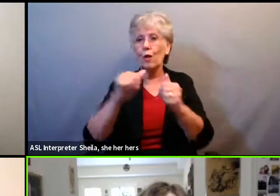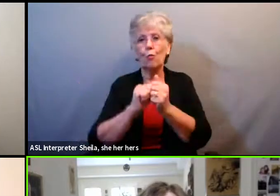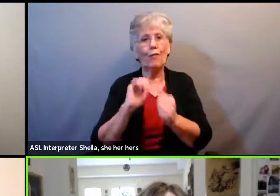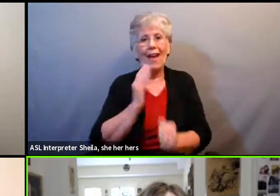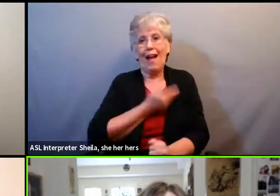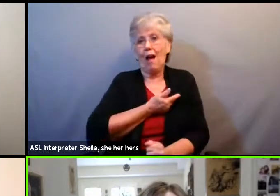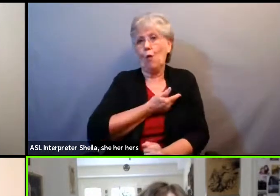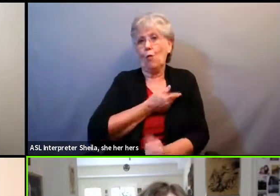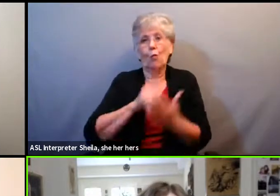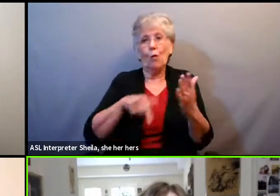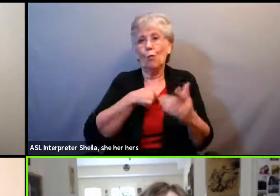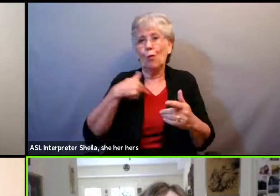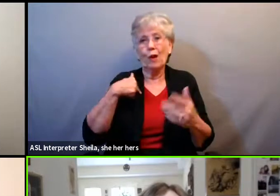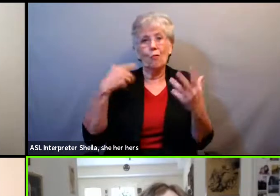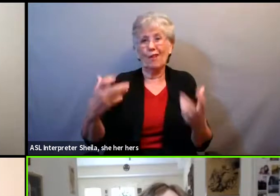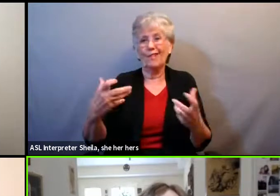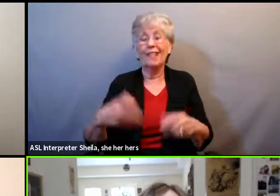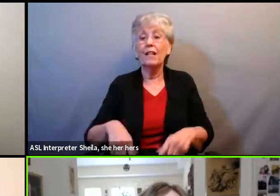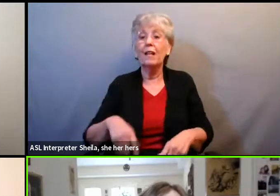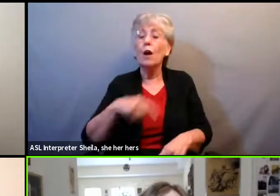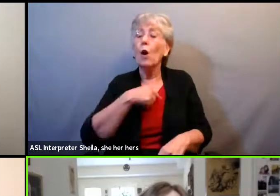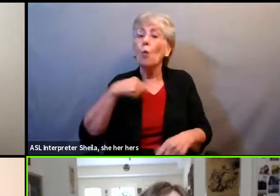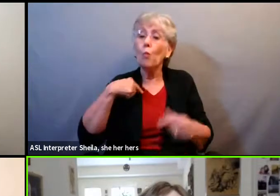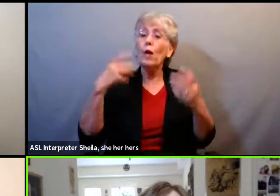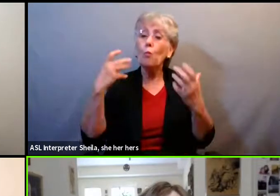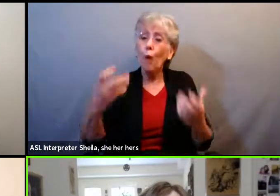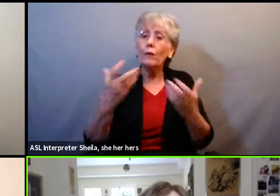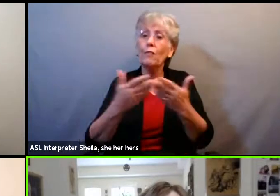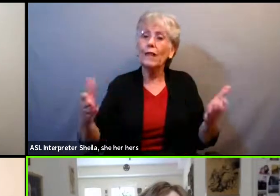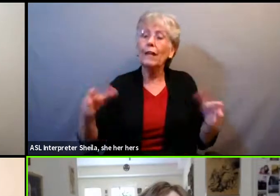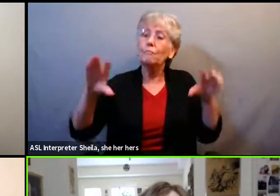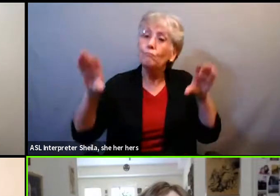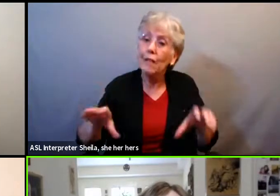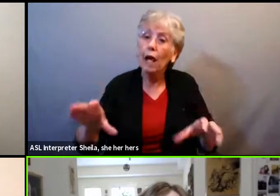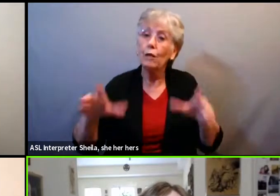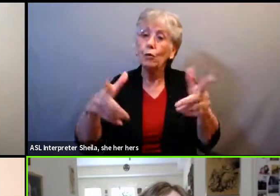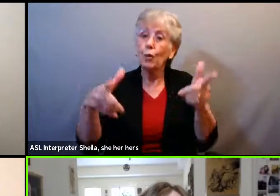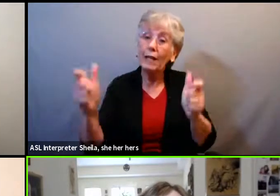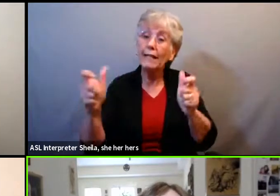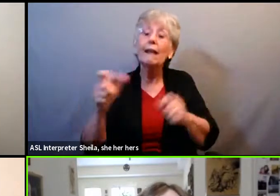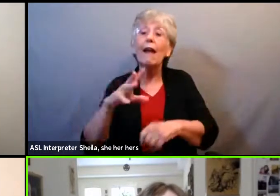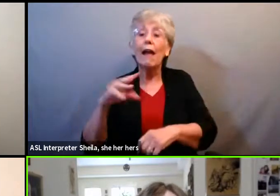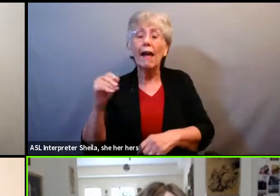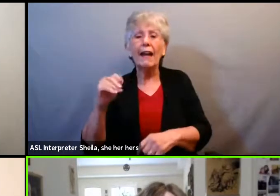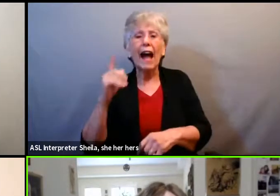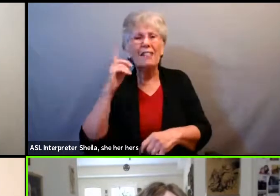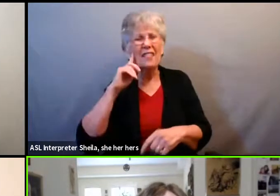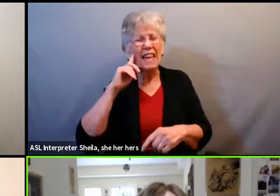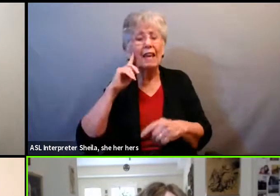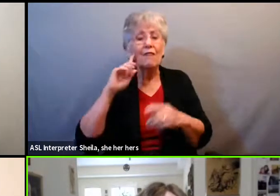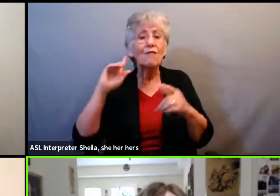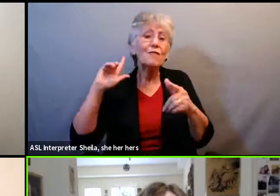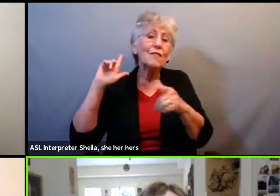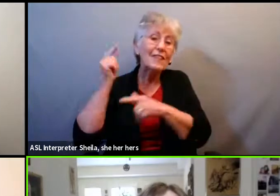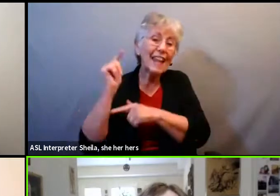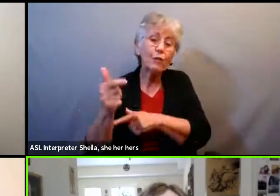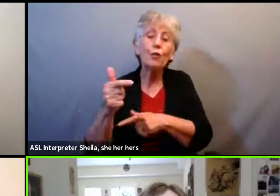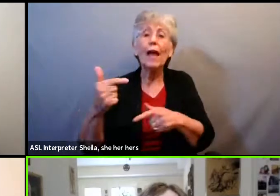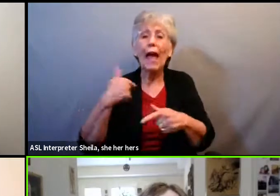we wanted things done quickly, and I think ultimately there was a balance that was